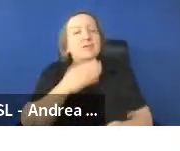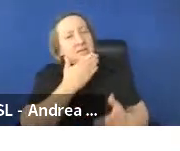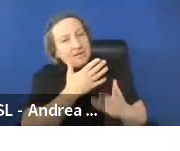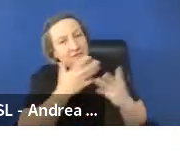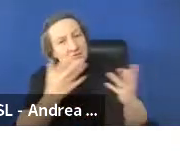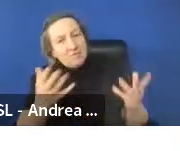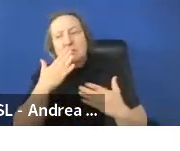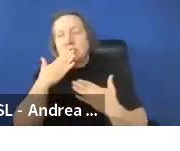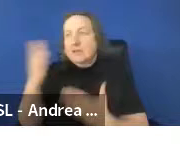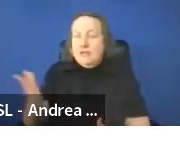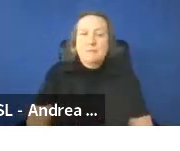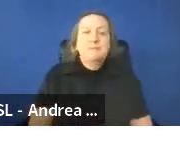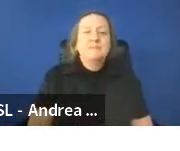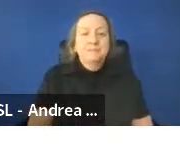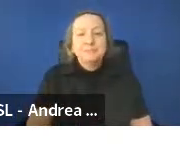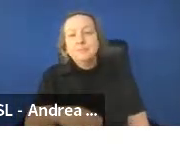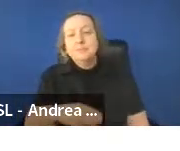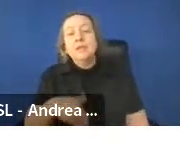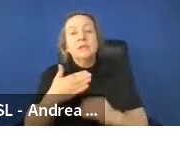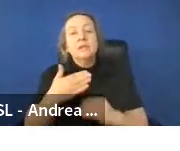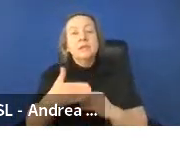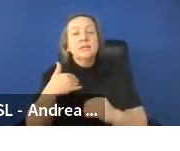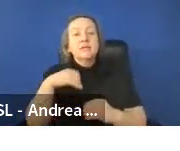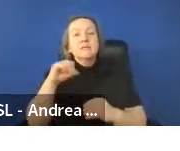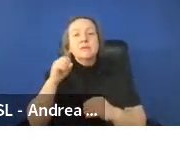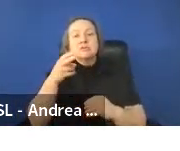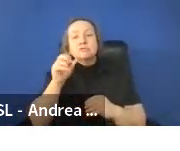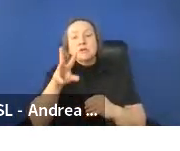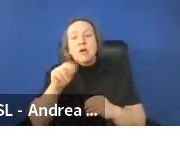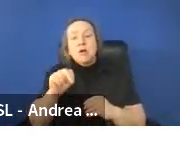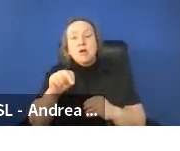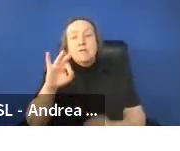you. Next, we have Sean Philbrook.